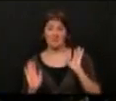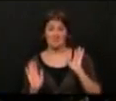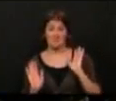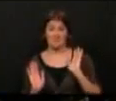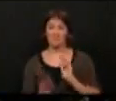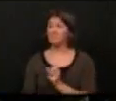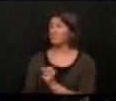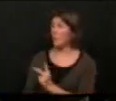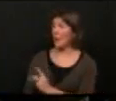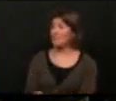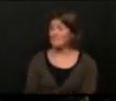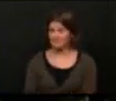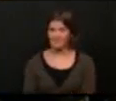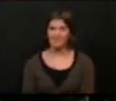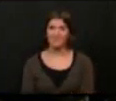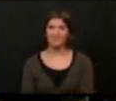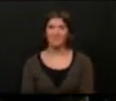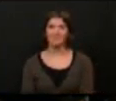Excellent.